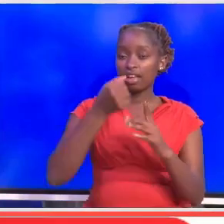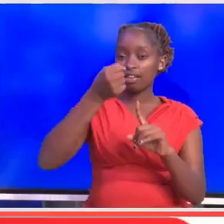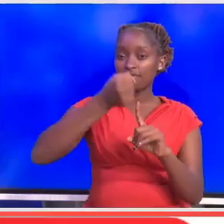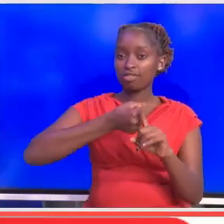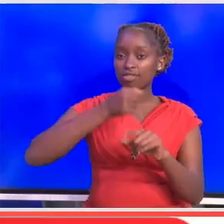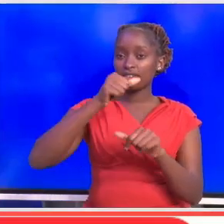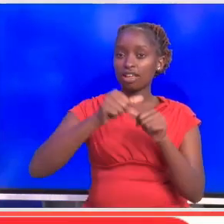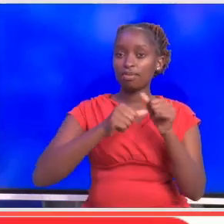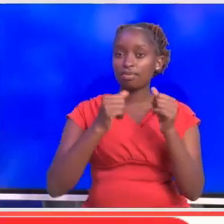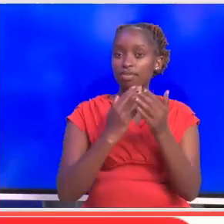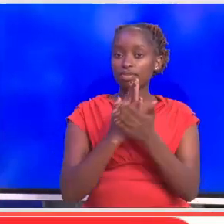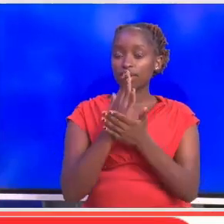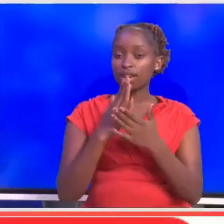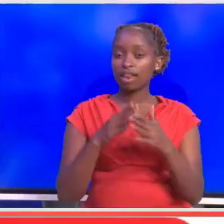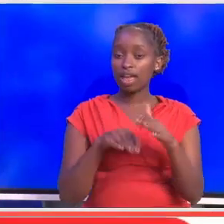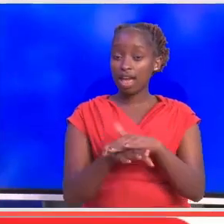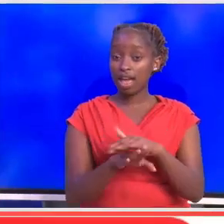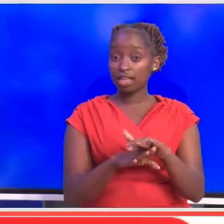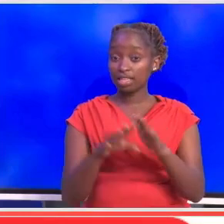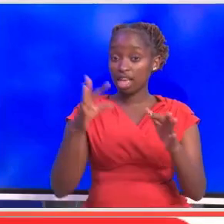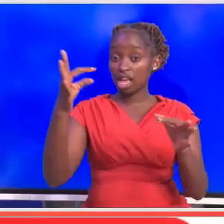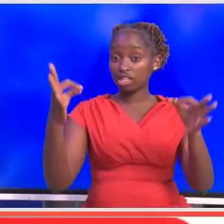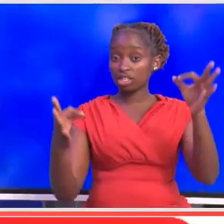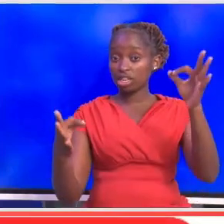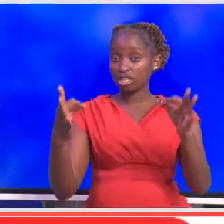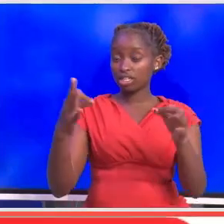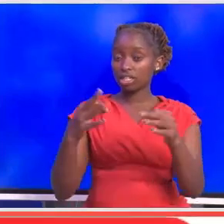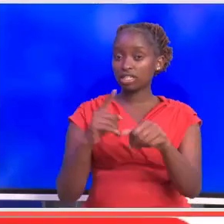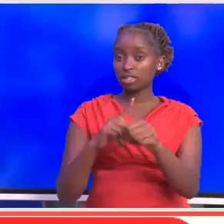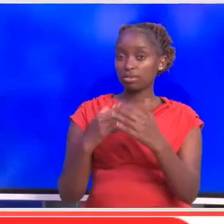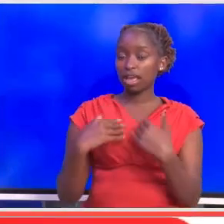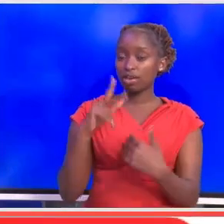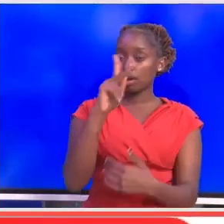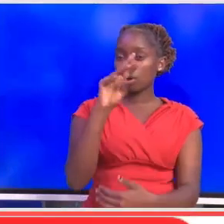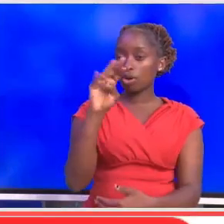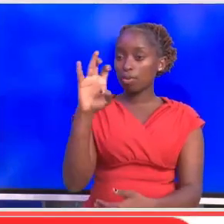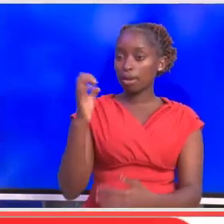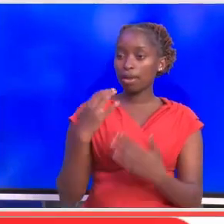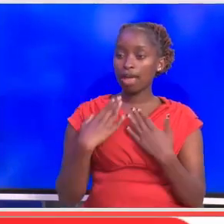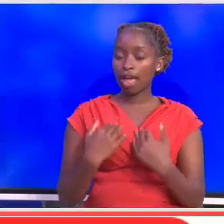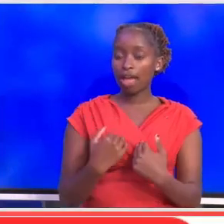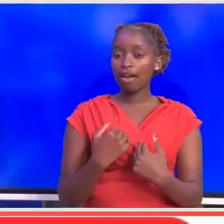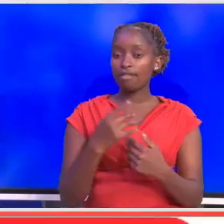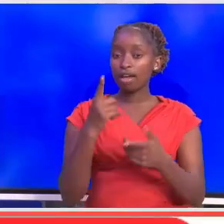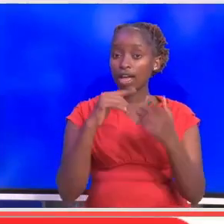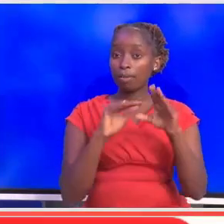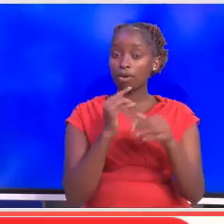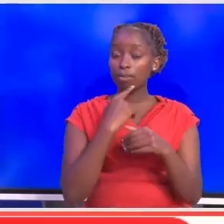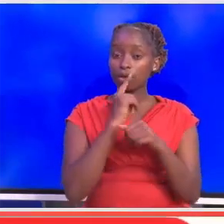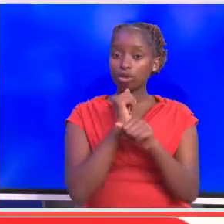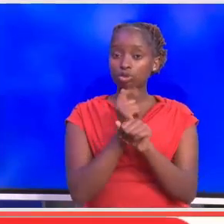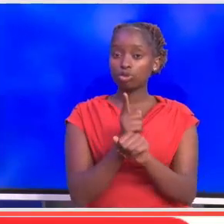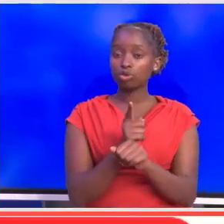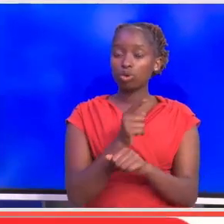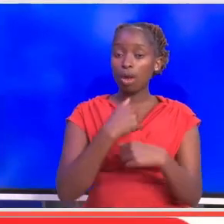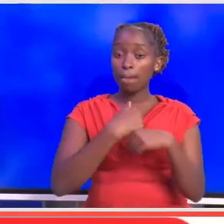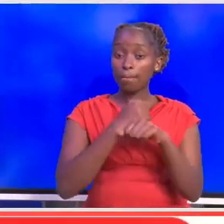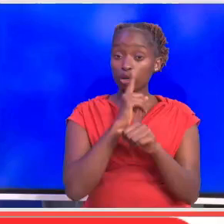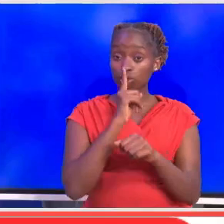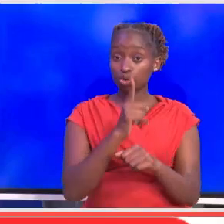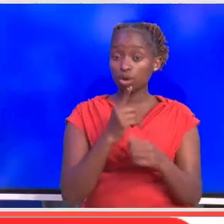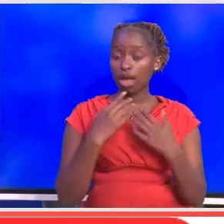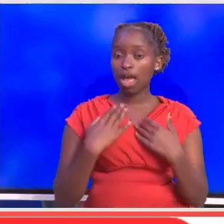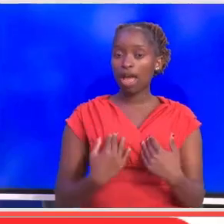access to justice. Meanwhile, Inspector General Japhet Koome has come out to assure judicial officers of their safety